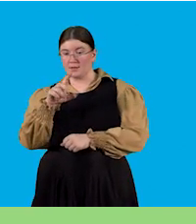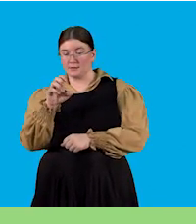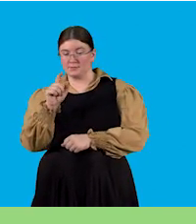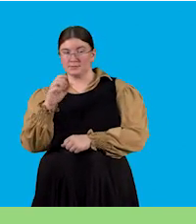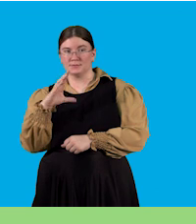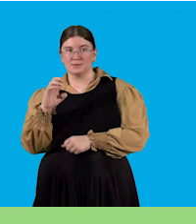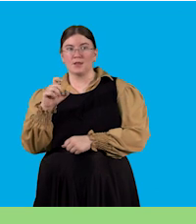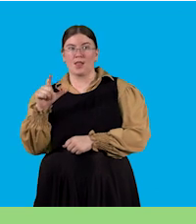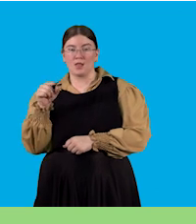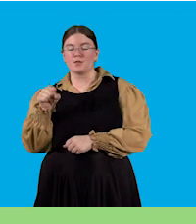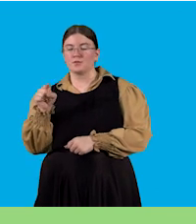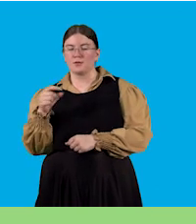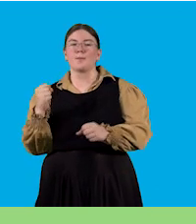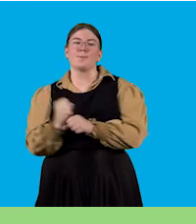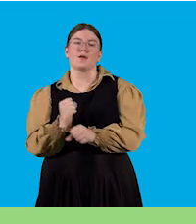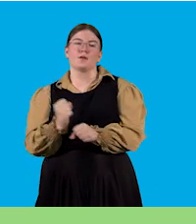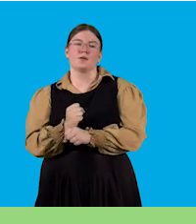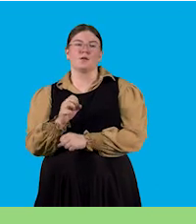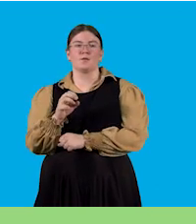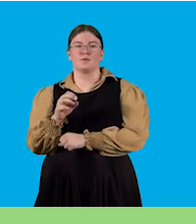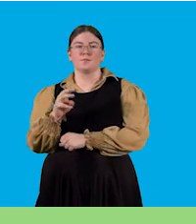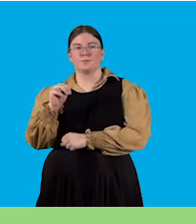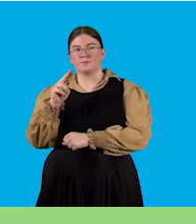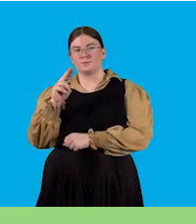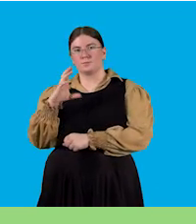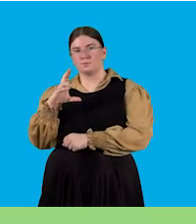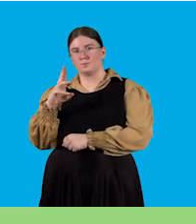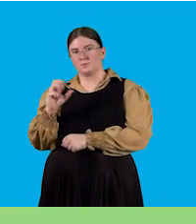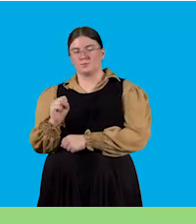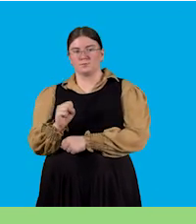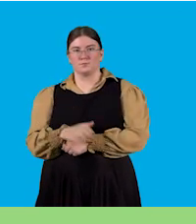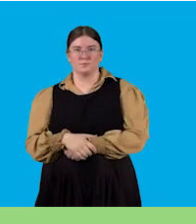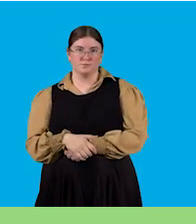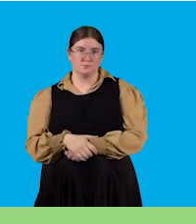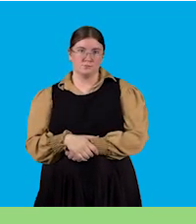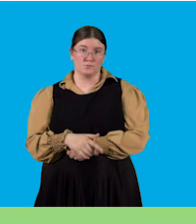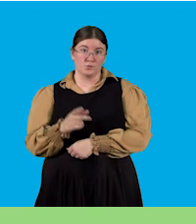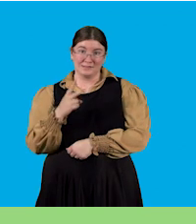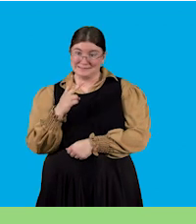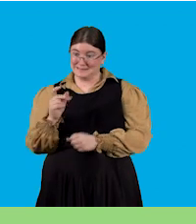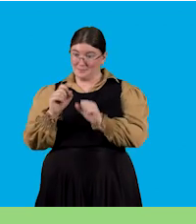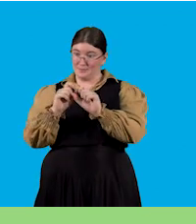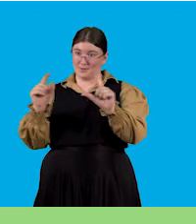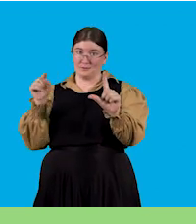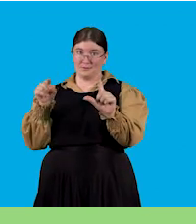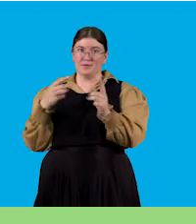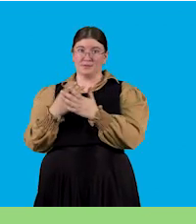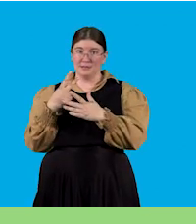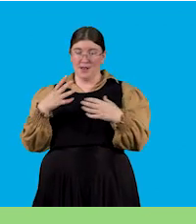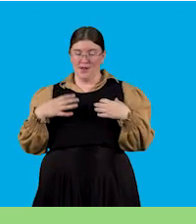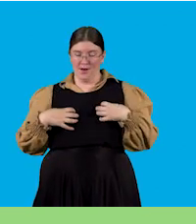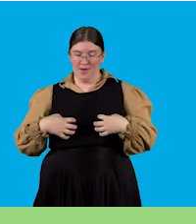the secretion of mucus. Now, looking at the picture alongside, you can see a set of